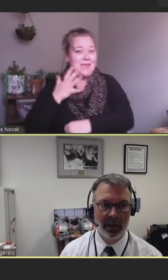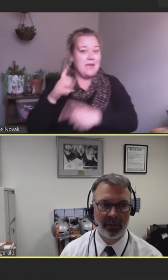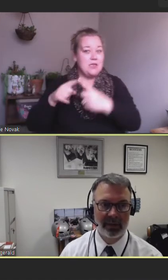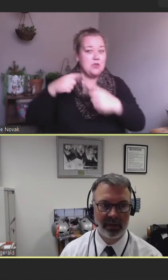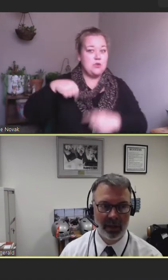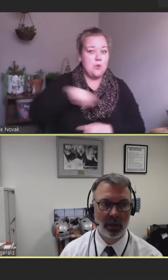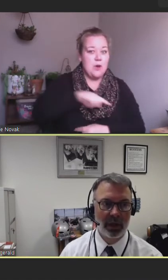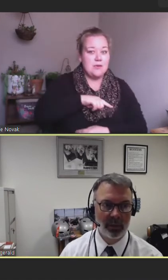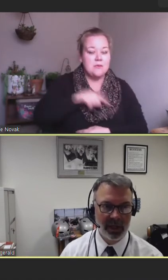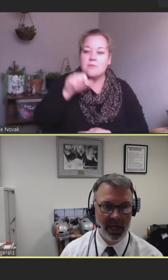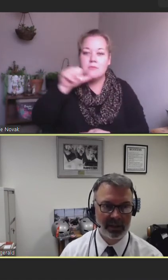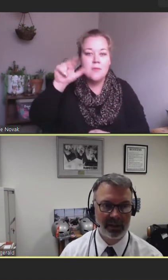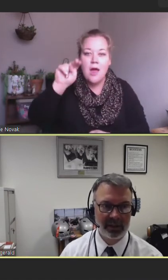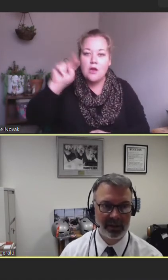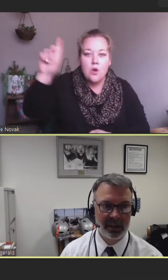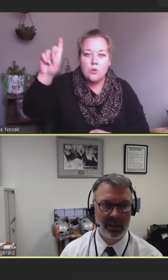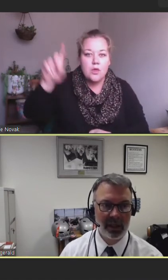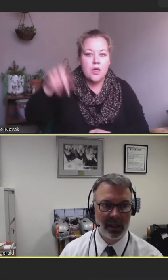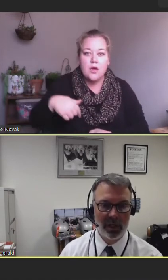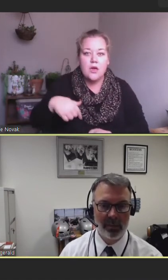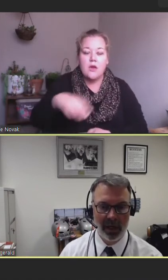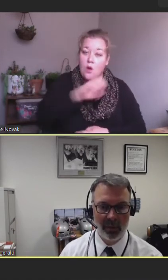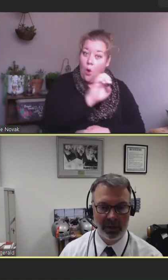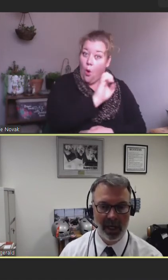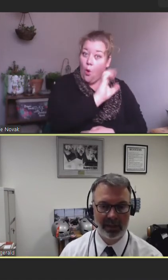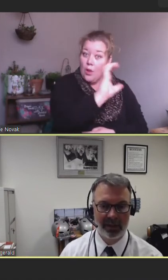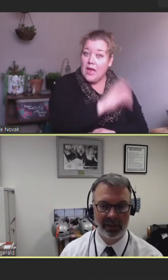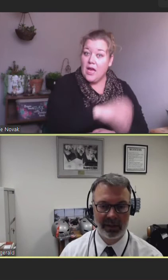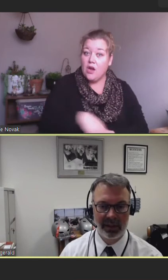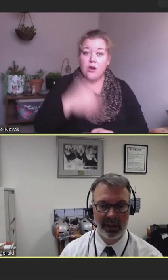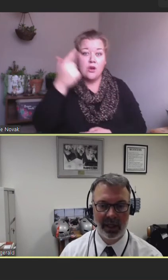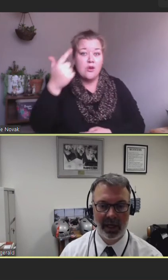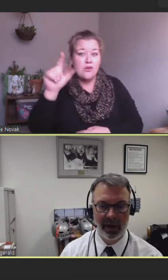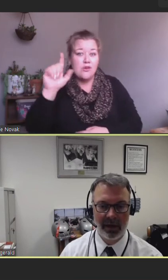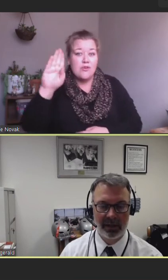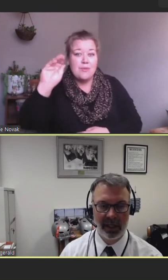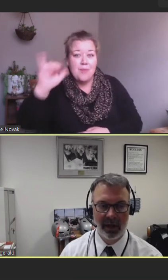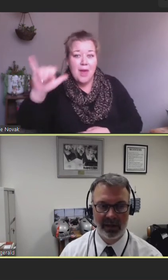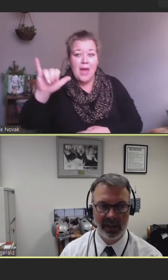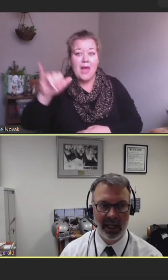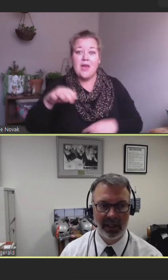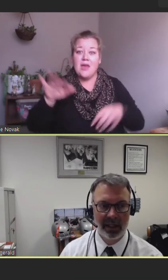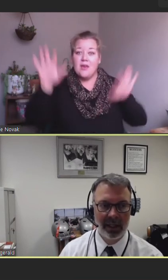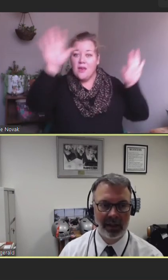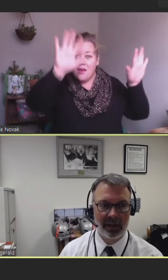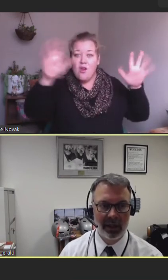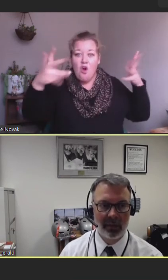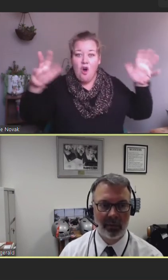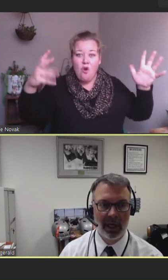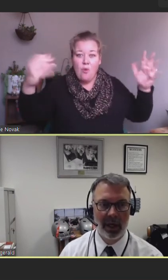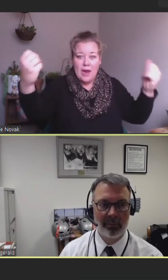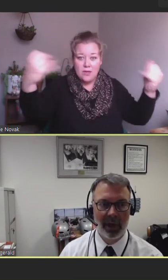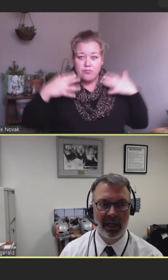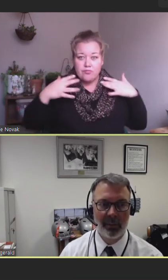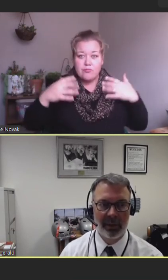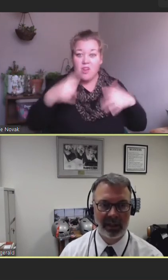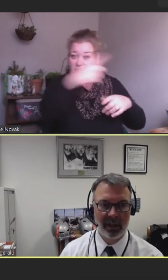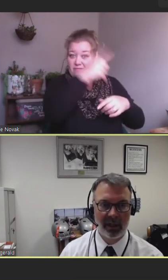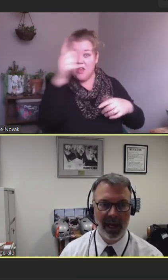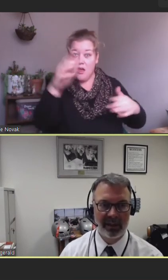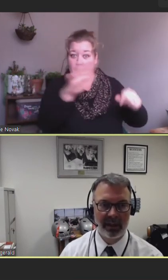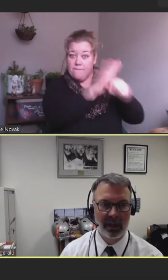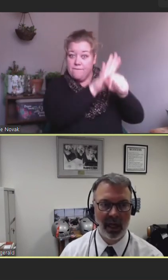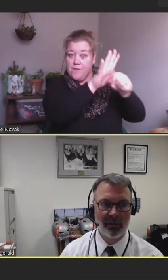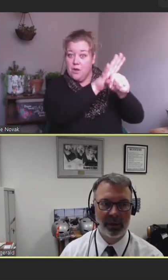Dakota. This is in Eau Claire, Wisconsin. This is in Green Bay, Wisconsin. This is in areas in our state that they're butting up against